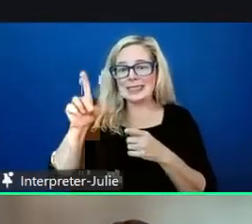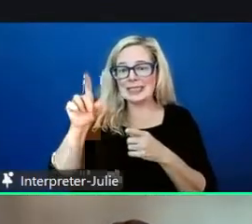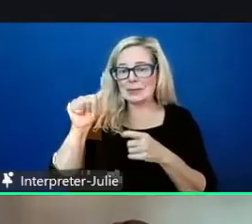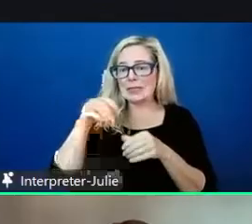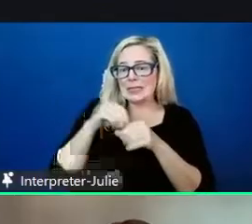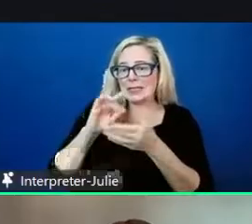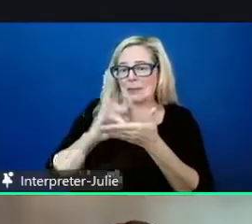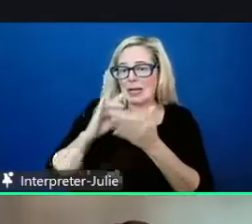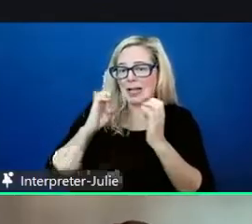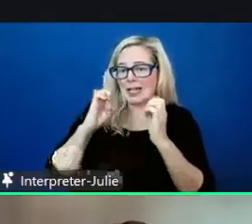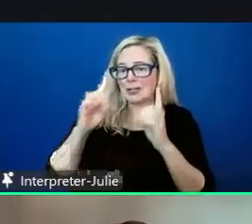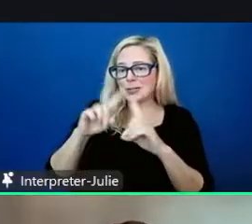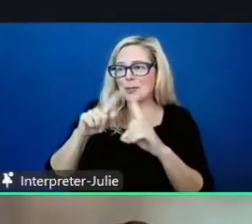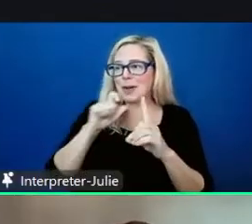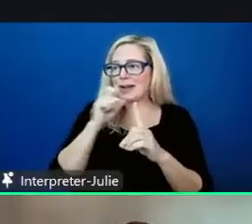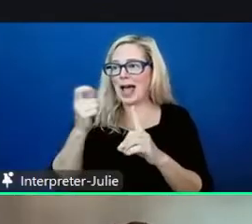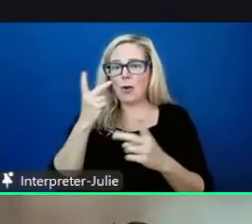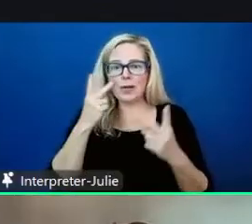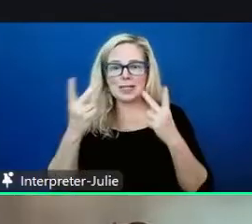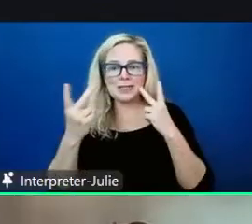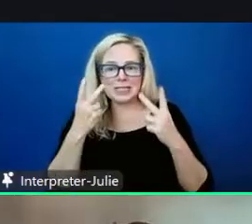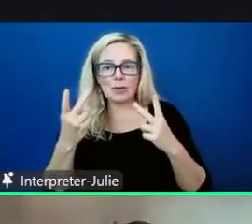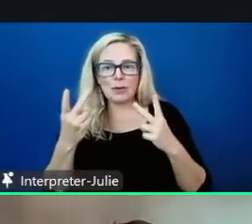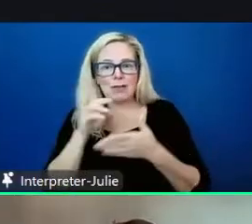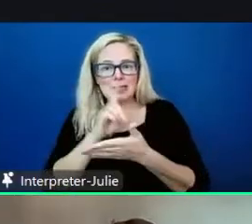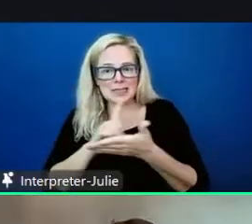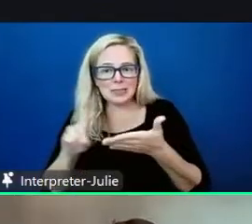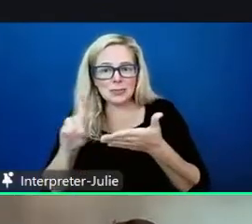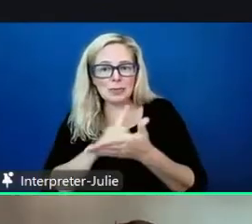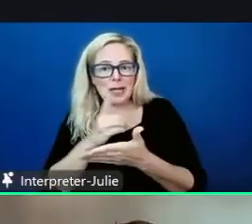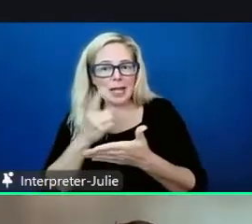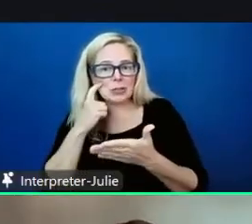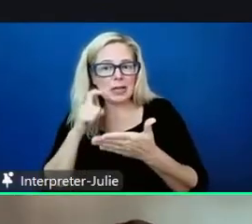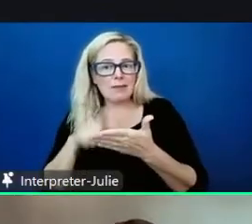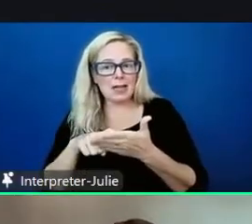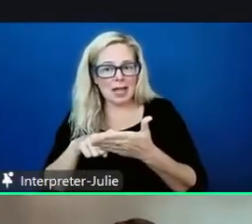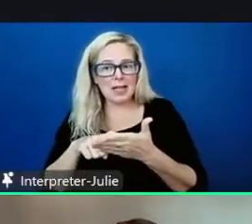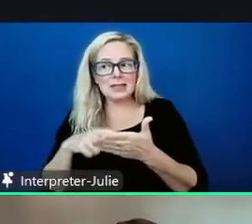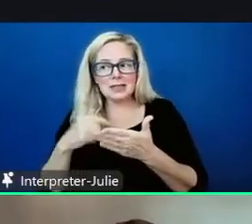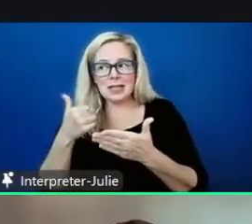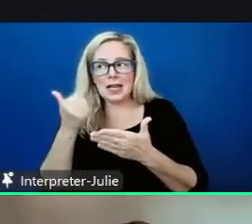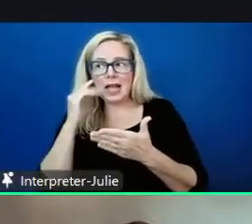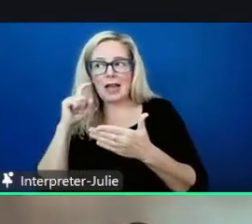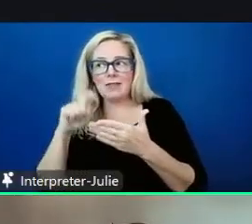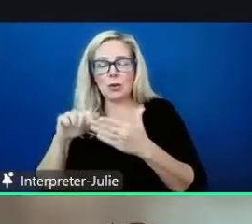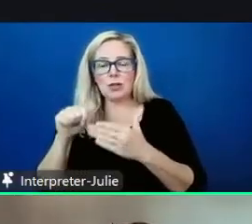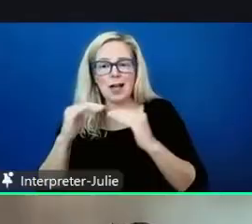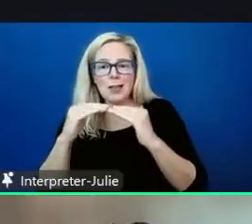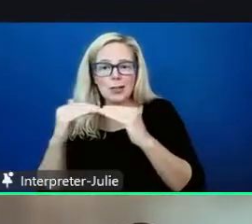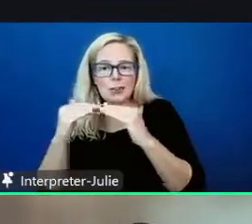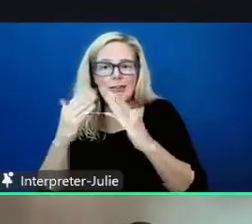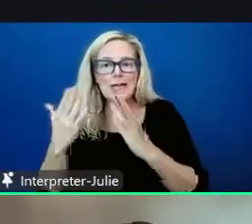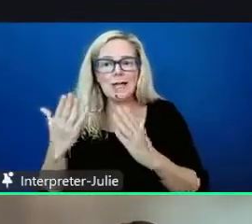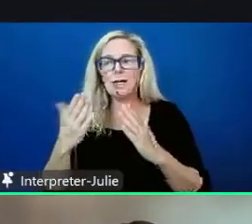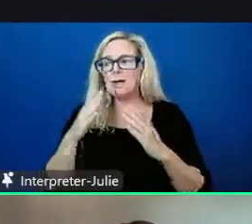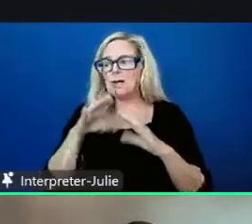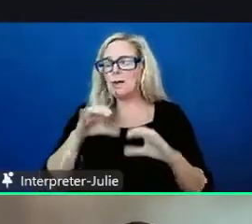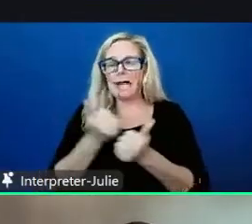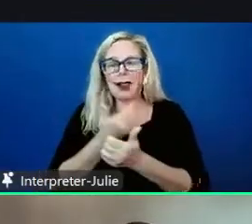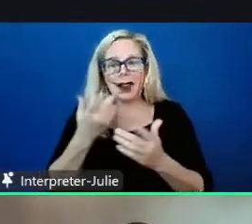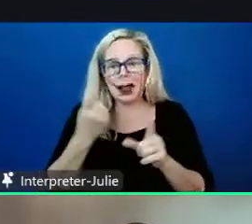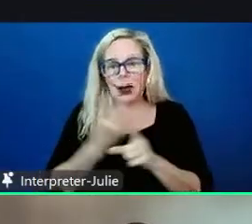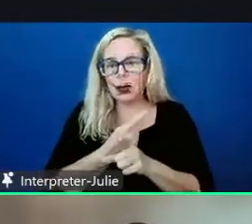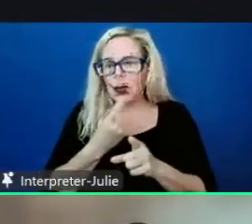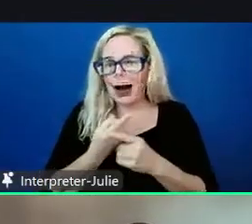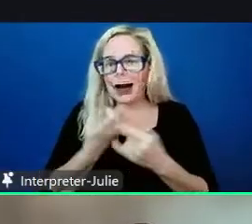And I've personally experienced this and have seen other of my peers and other students who are doing everything right, studying, showing up, pushing through, and